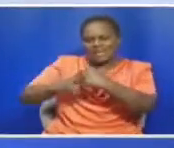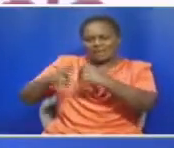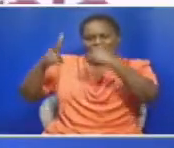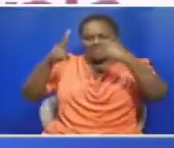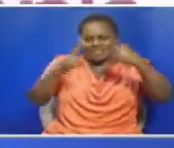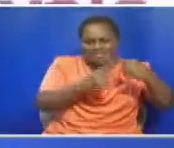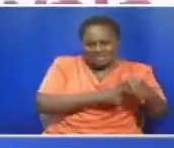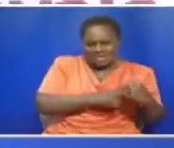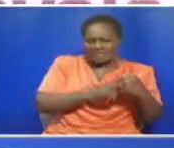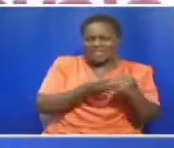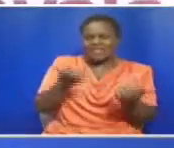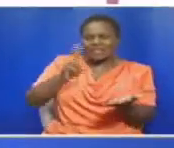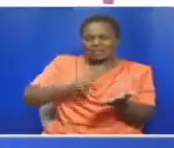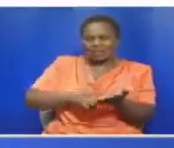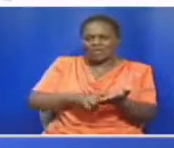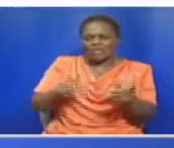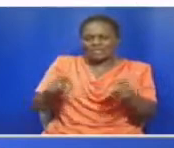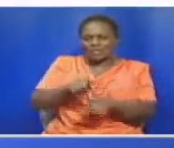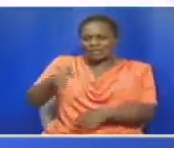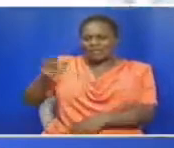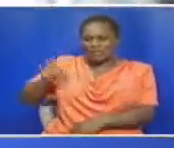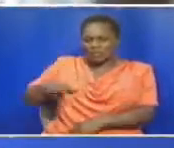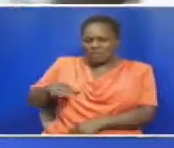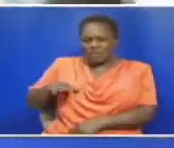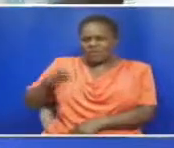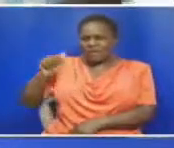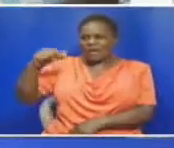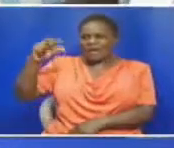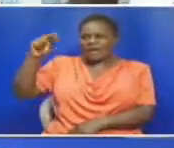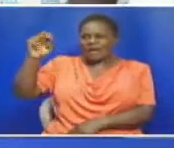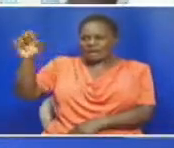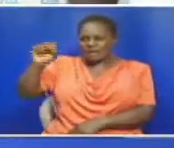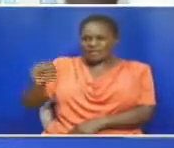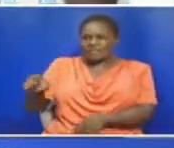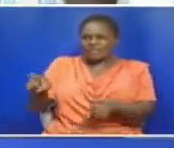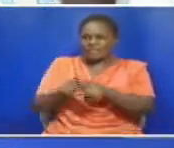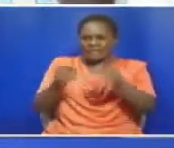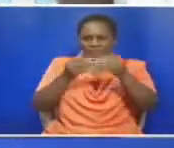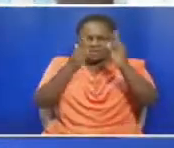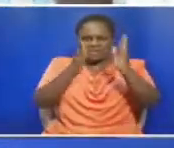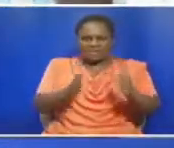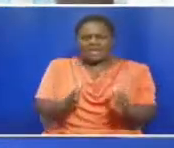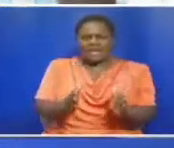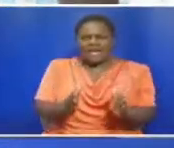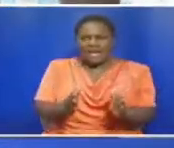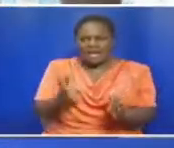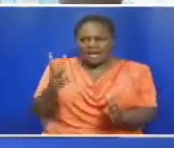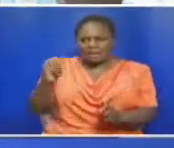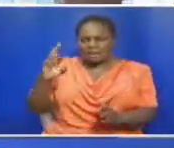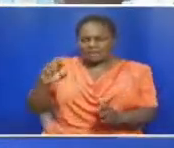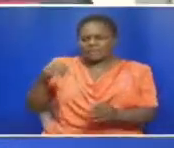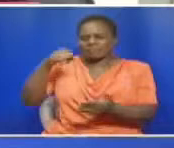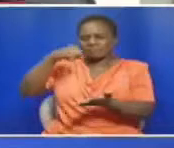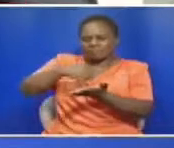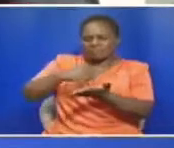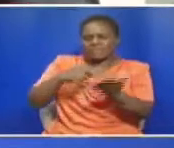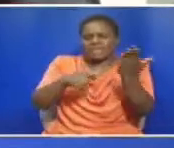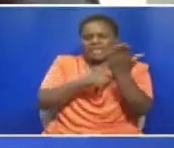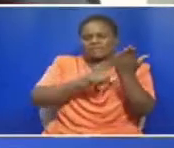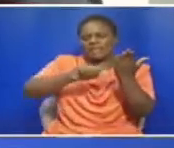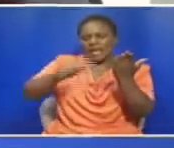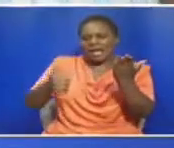9.77. Na maliwapikwa na riadha wenza akiwemo marehemu Agnes Tirop, nahodha wa Malkia Strikers Massimo, miongoni mwa majina